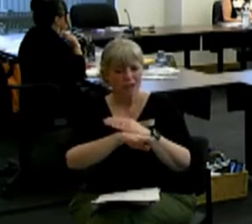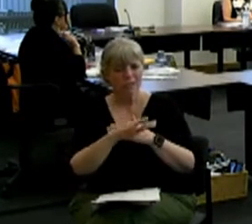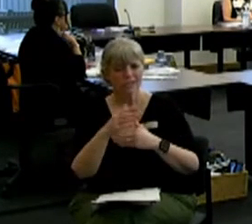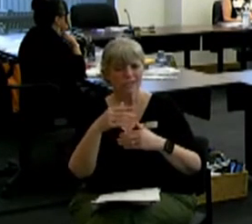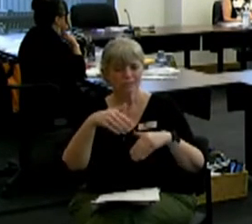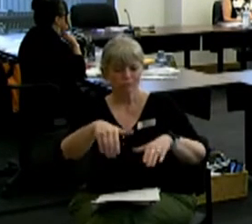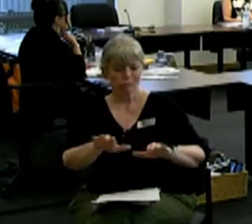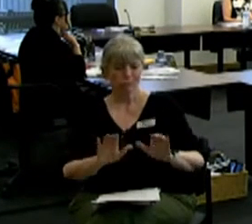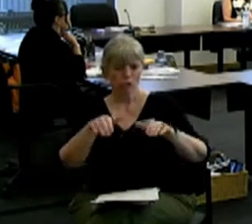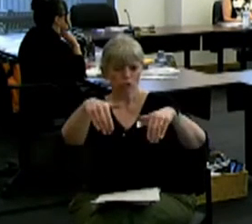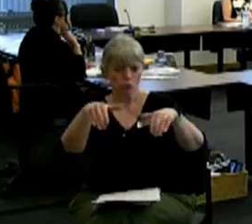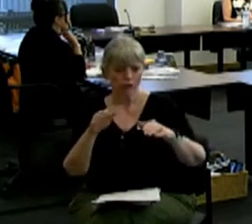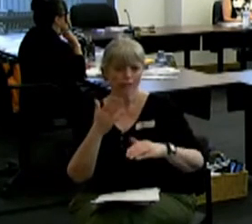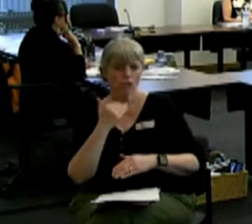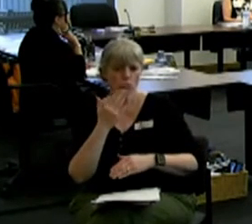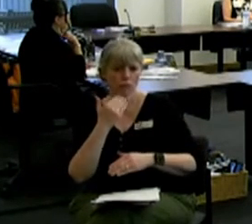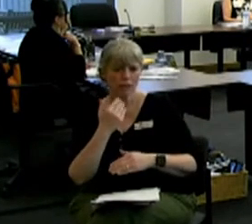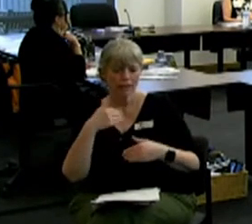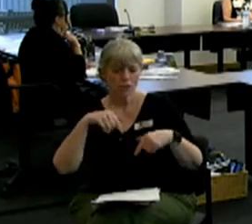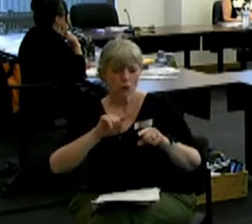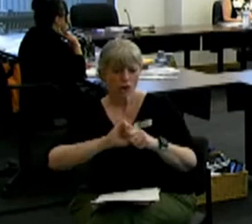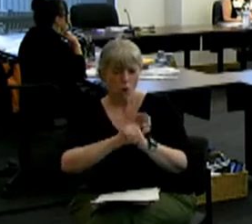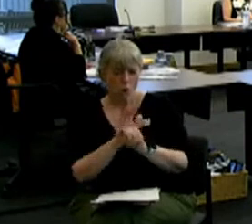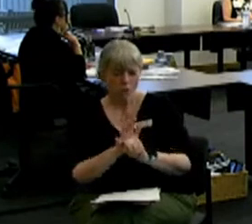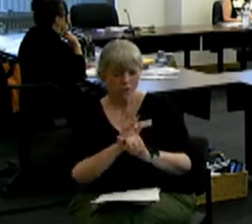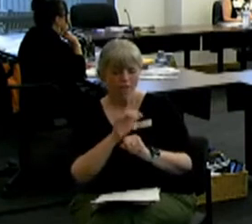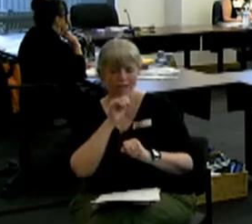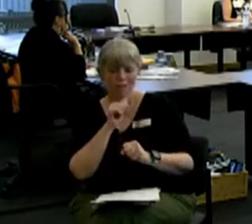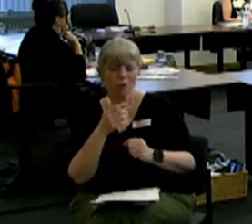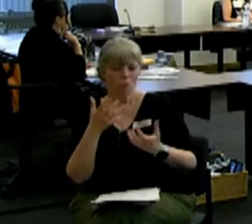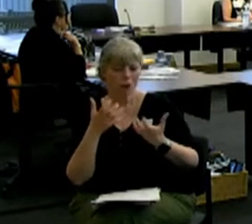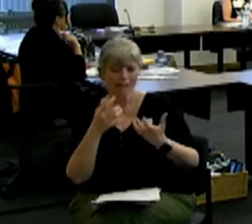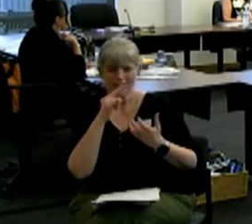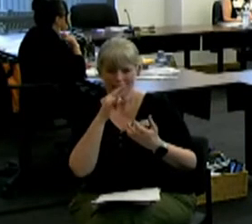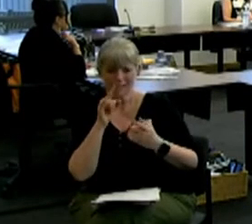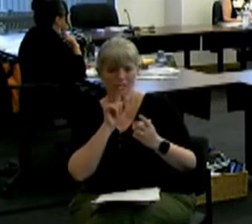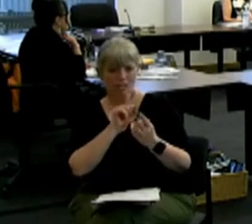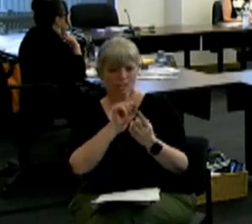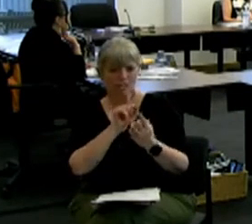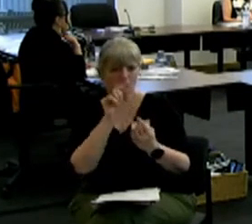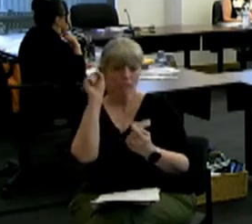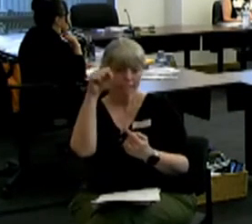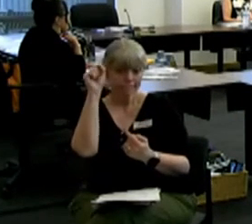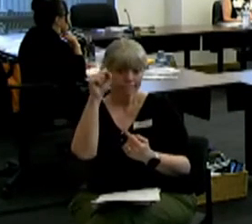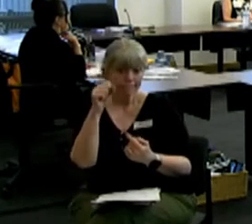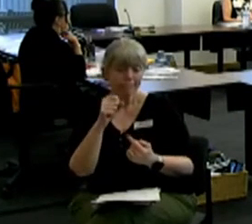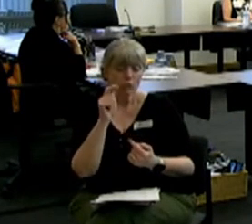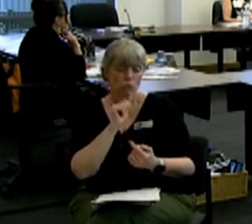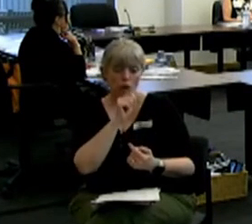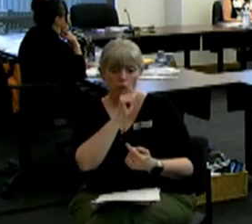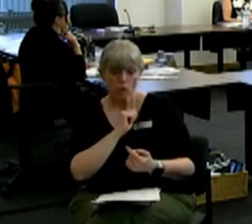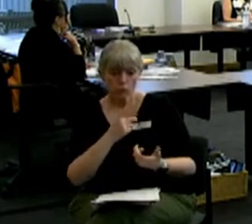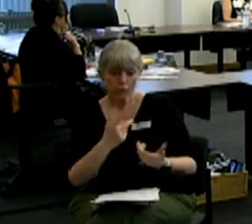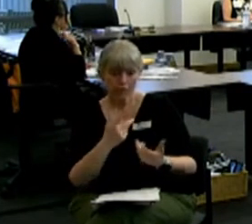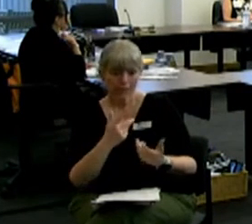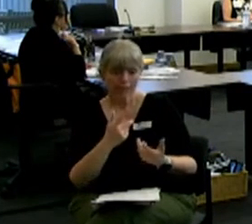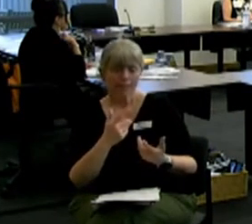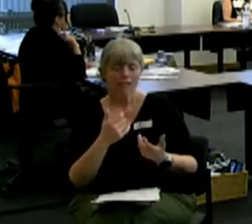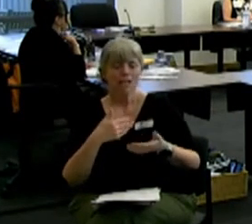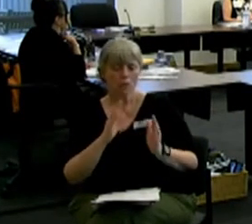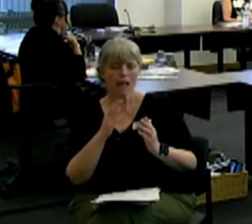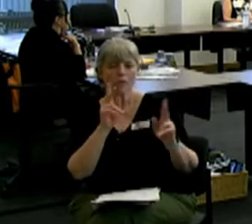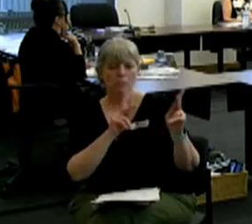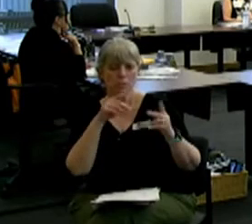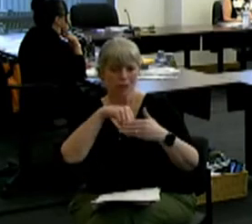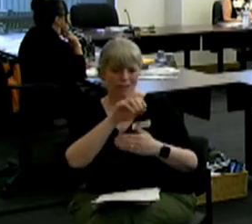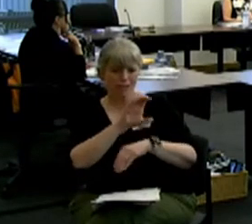treat, when they weren't doing in COVID, they weren't doing any, wanting the kids go to door. They would allow us, all of the different people in